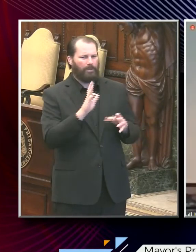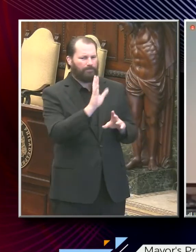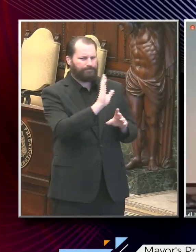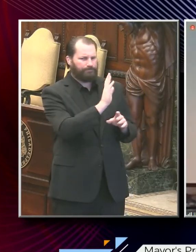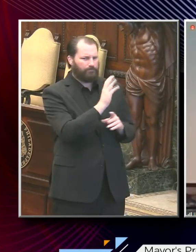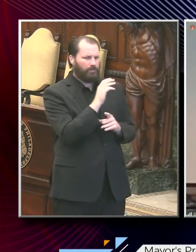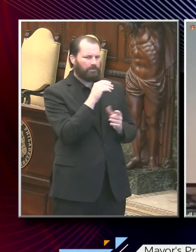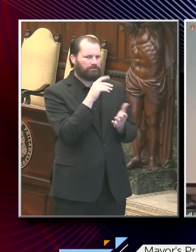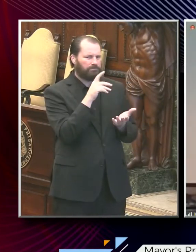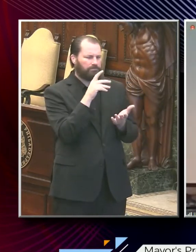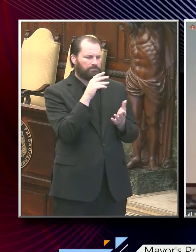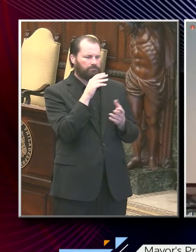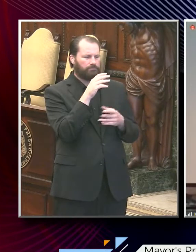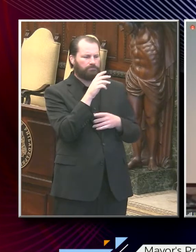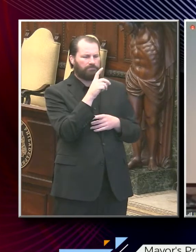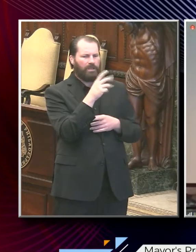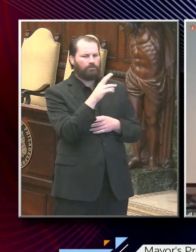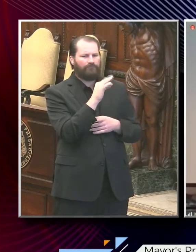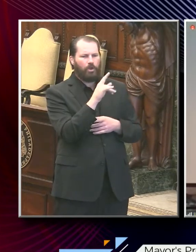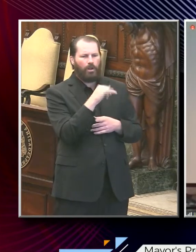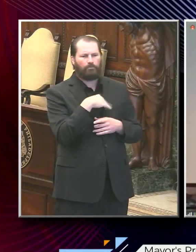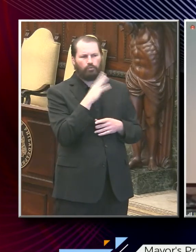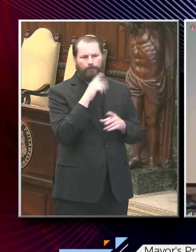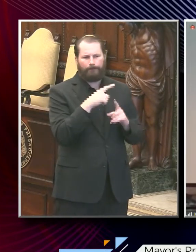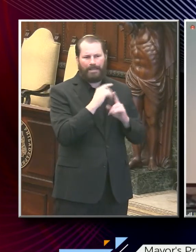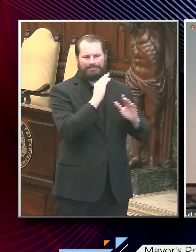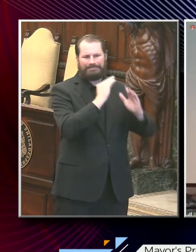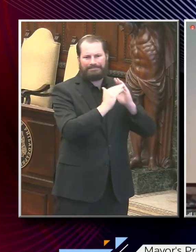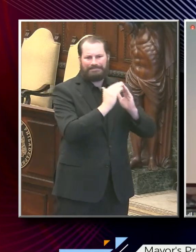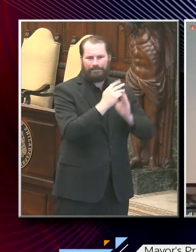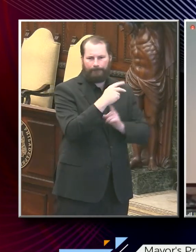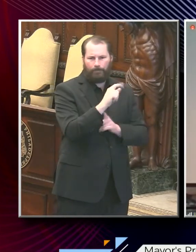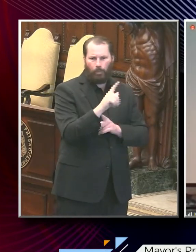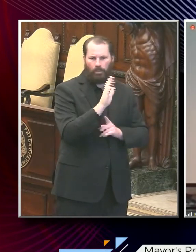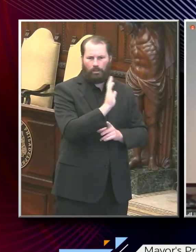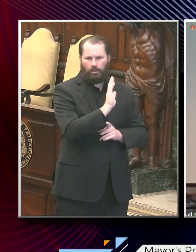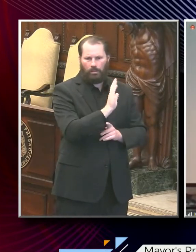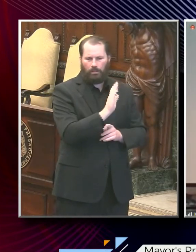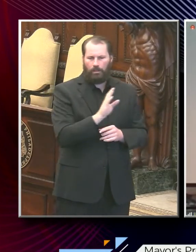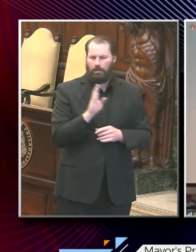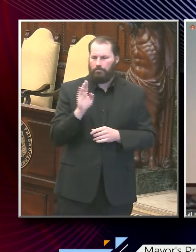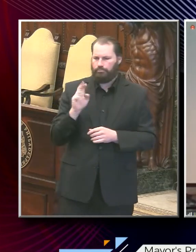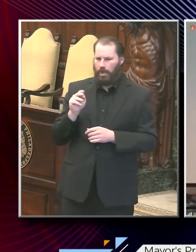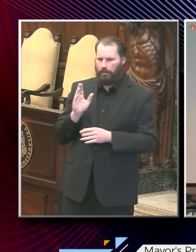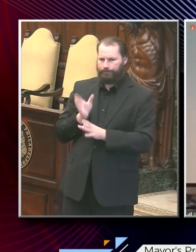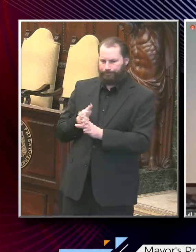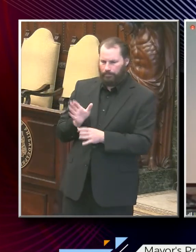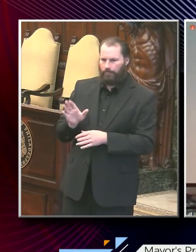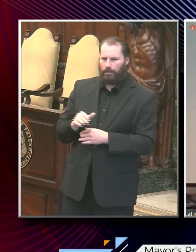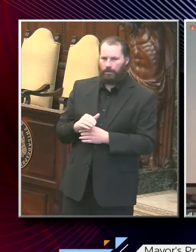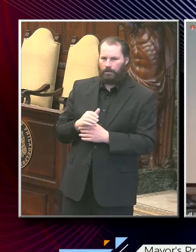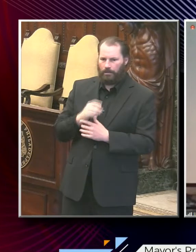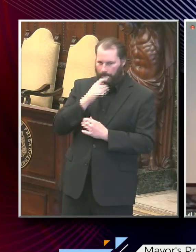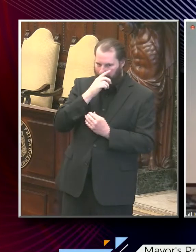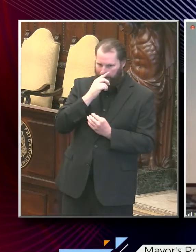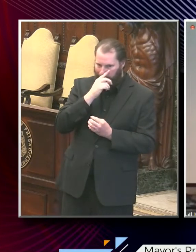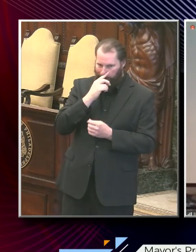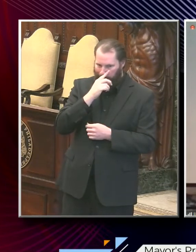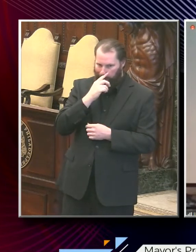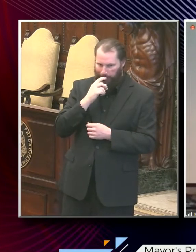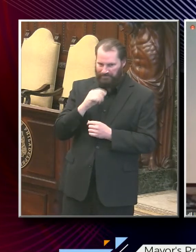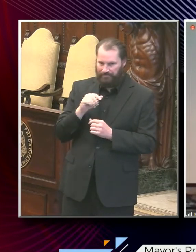Martin, let me try and take a shot at that. I think we've covered this a few times. So the pools aren't going to reopen this summer for 3